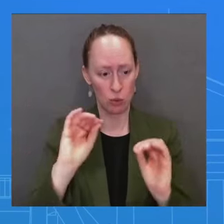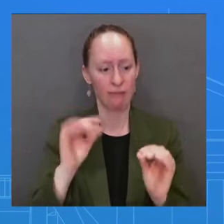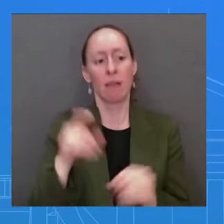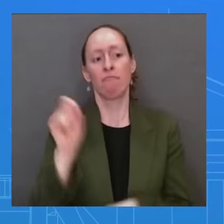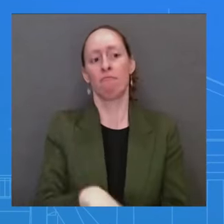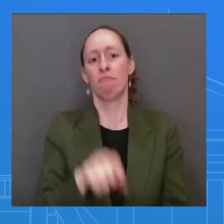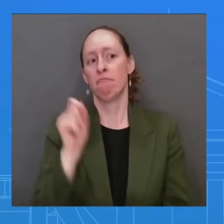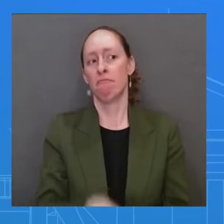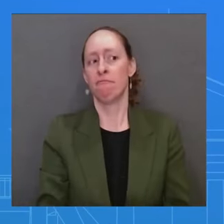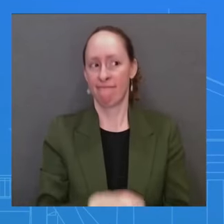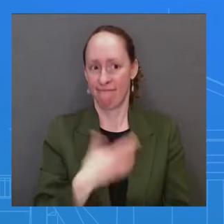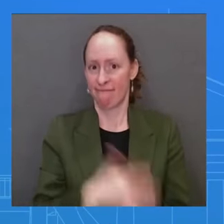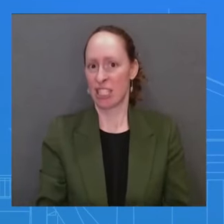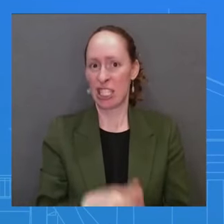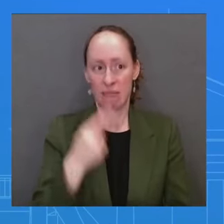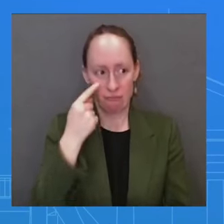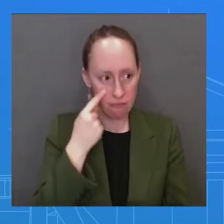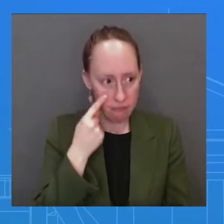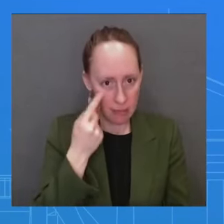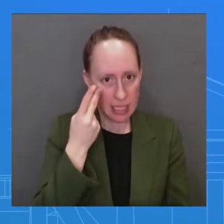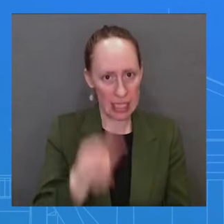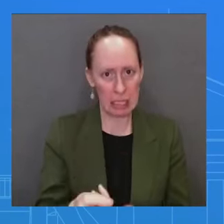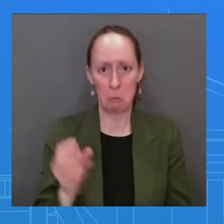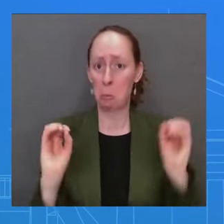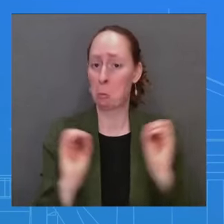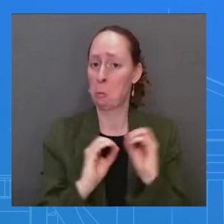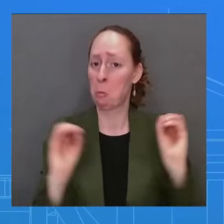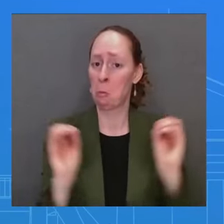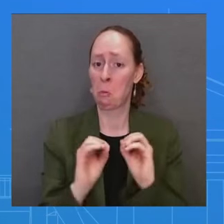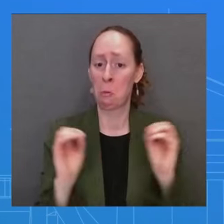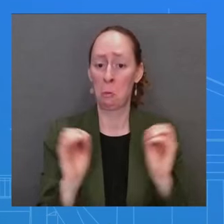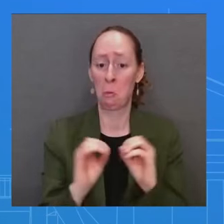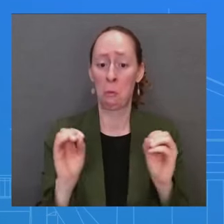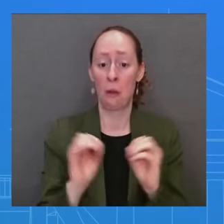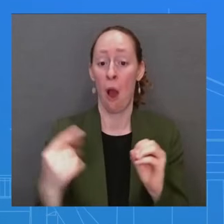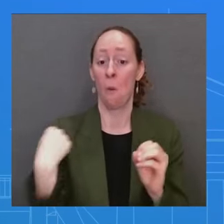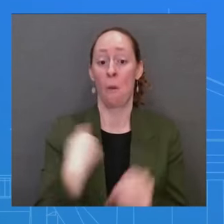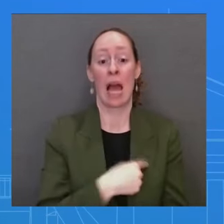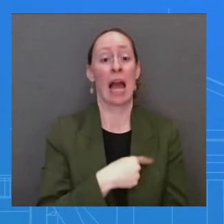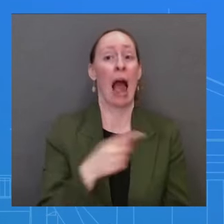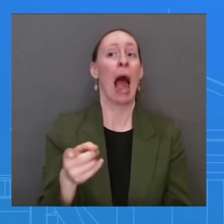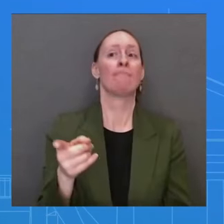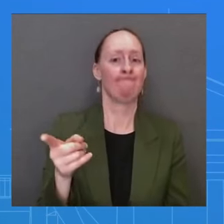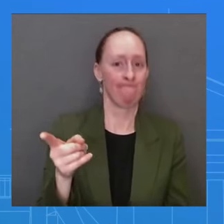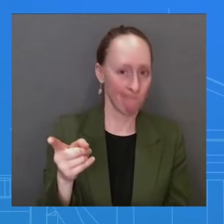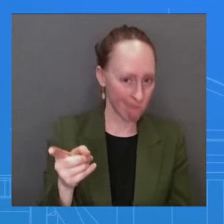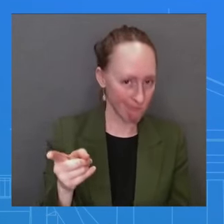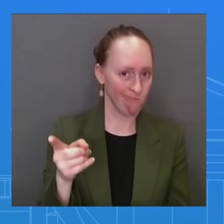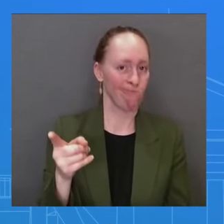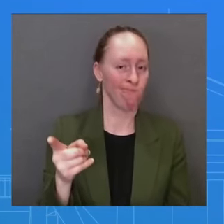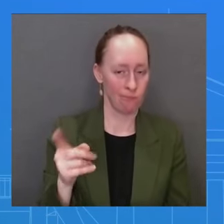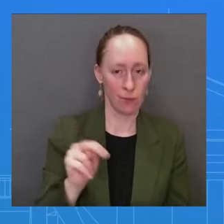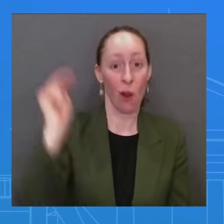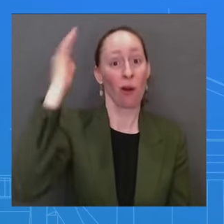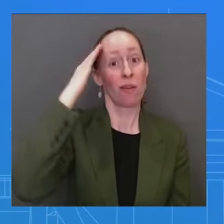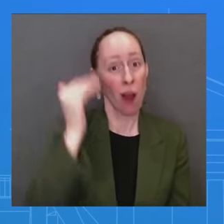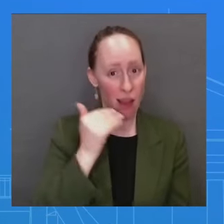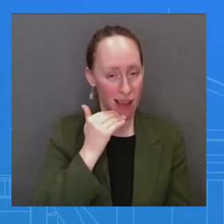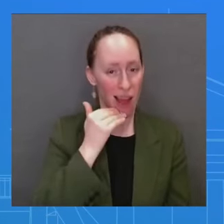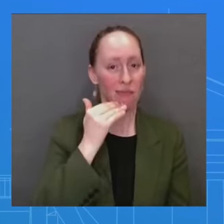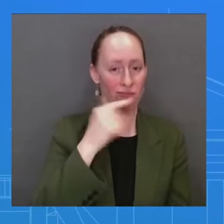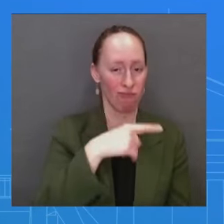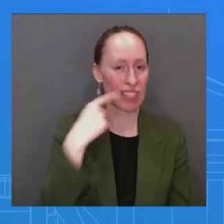the relationship between Russia and the DPRK and the way that Russia